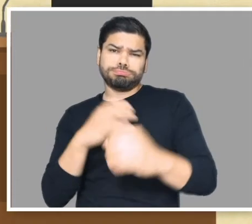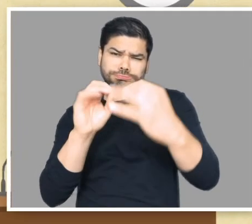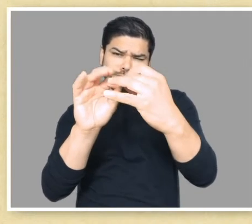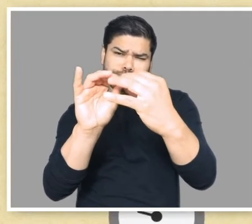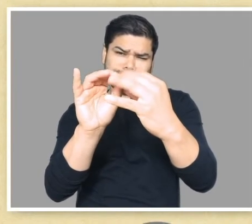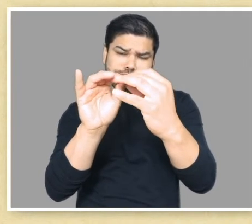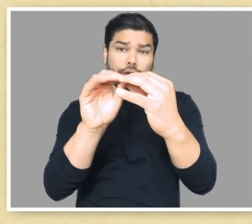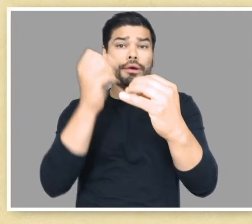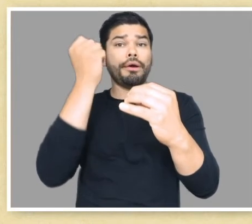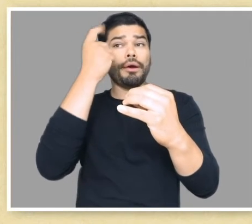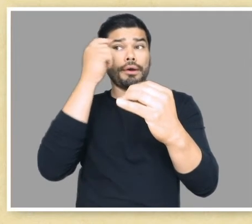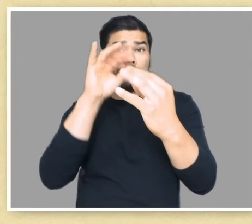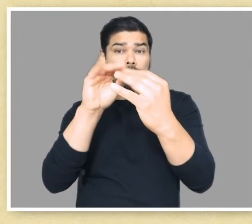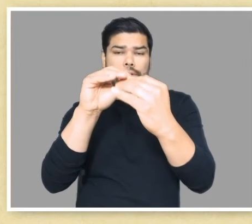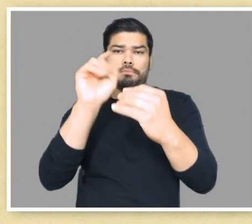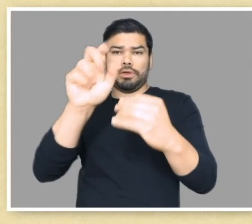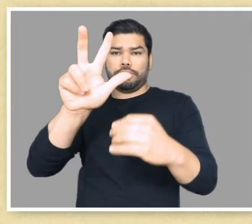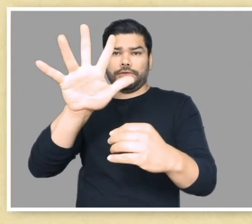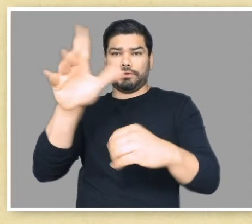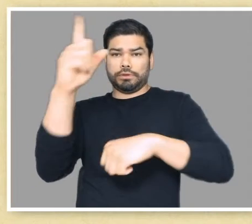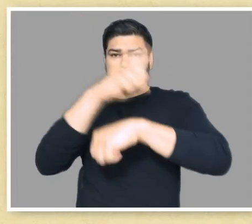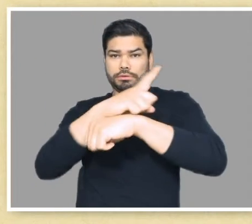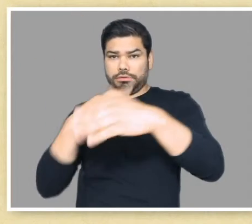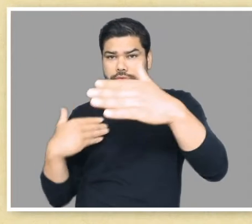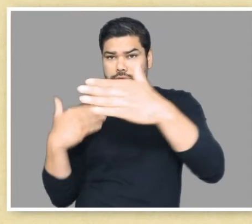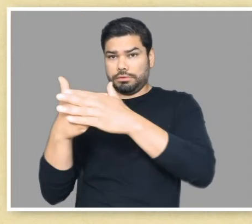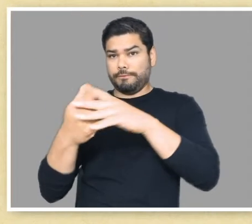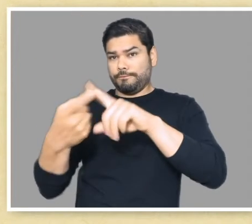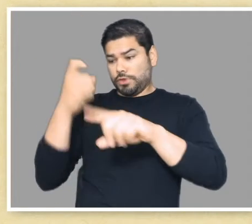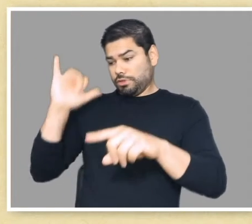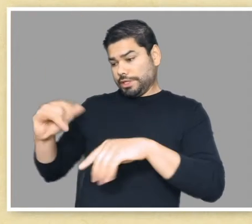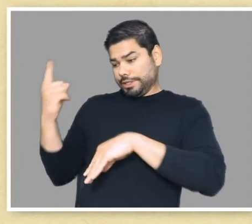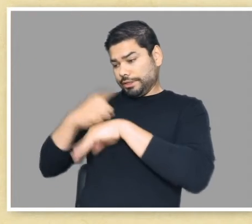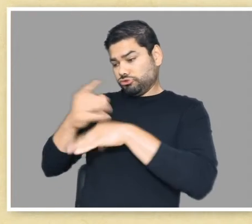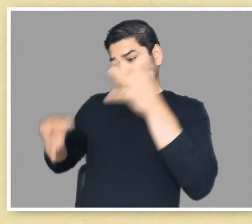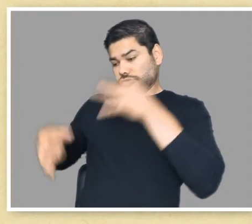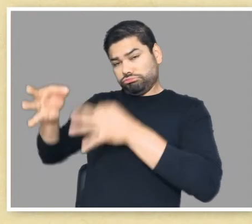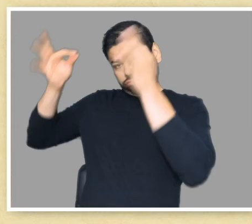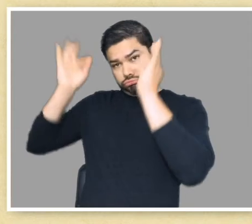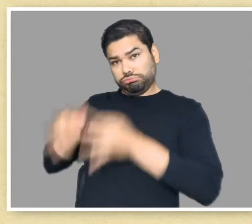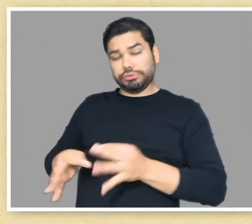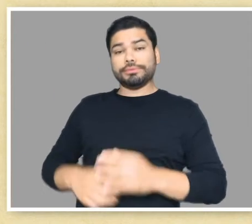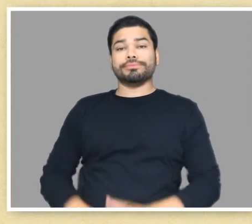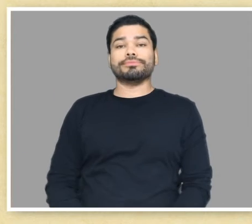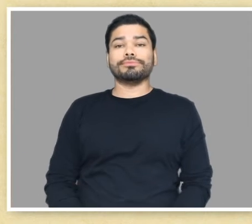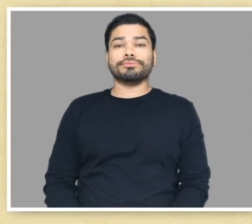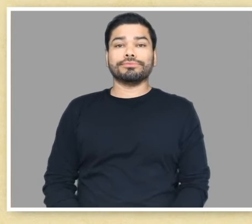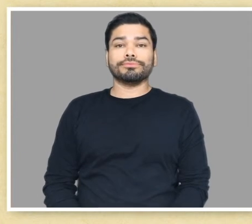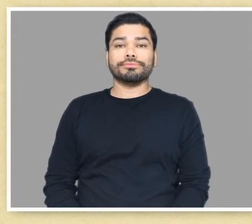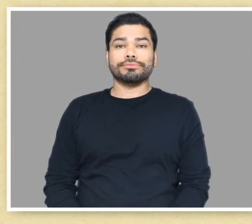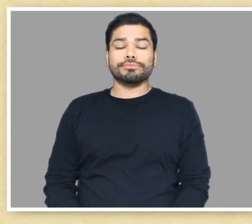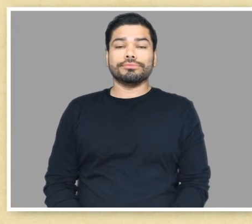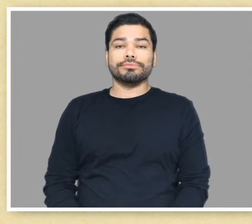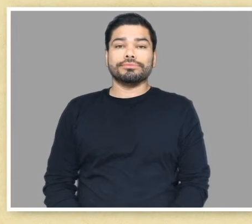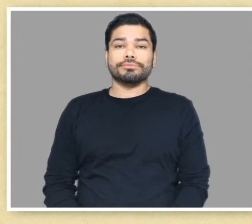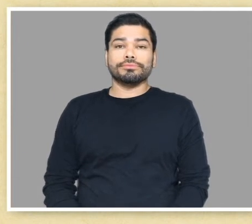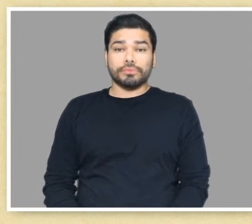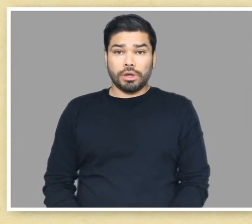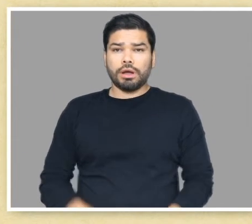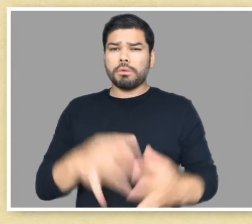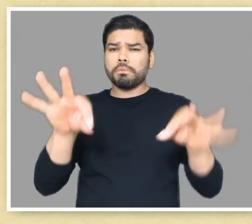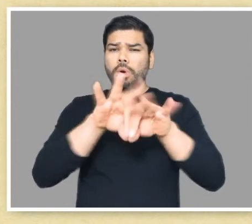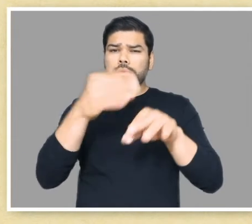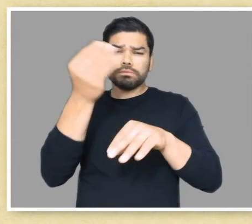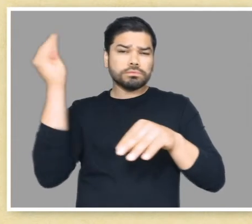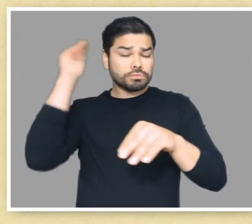the losing party can appeal the decision by filing a lawsuit in a state or federal court. Such an appeal must be filed within